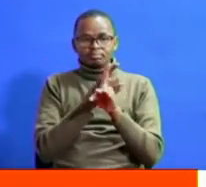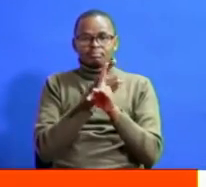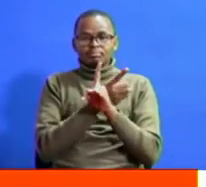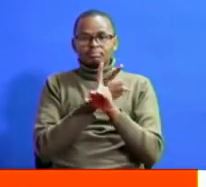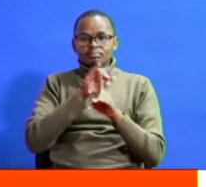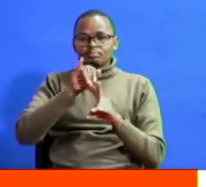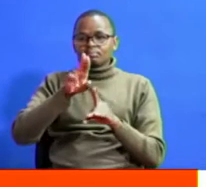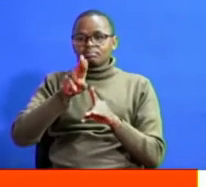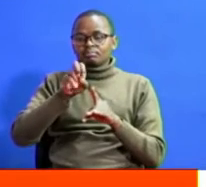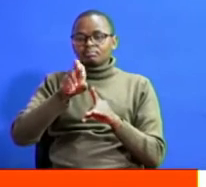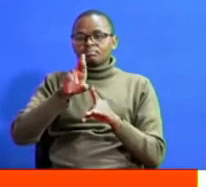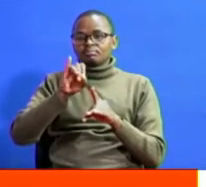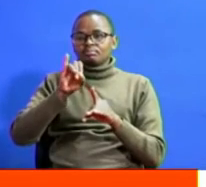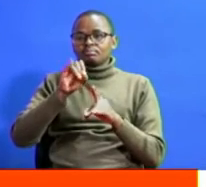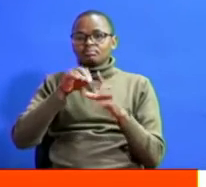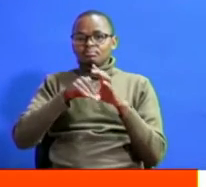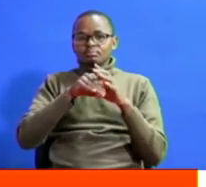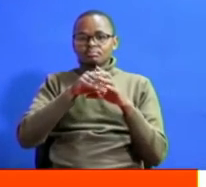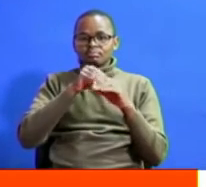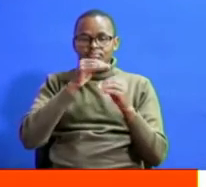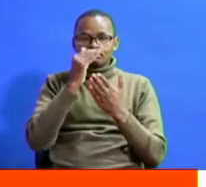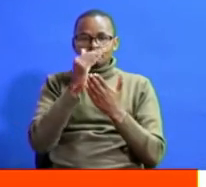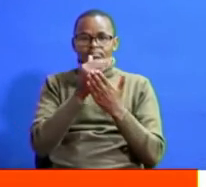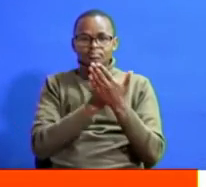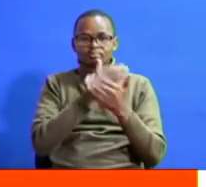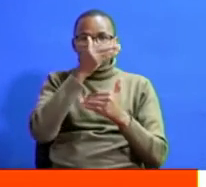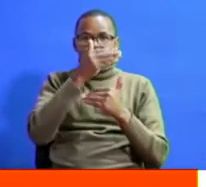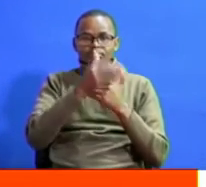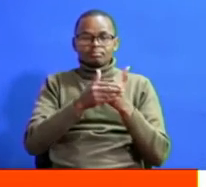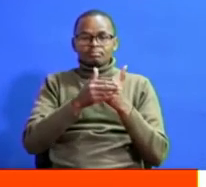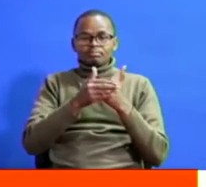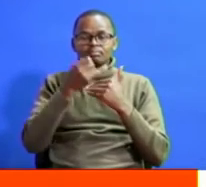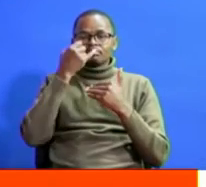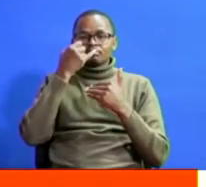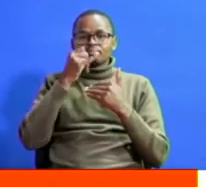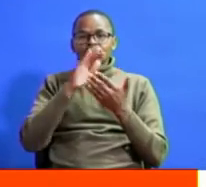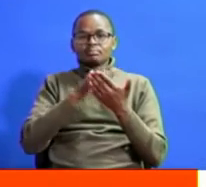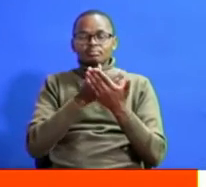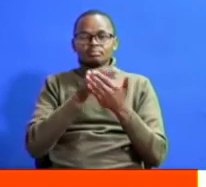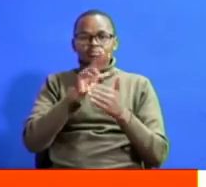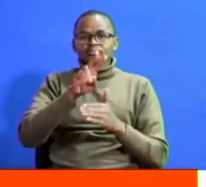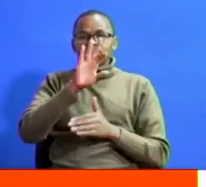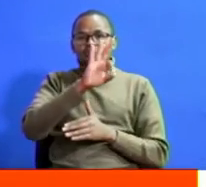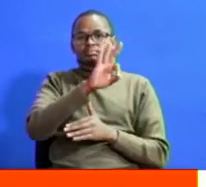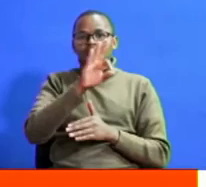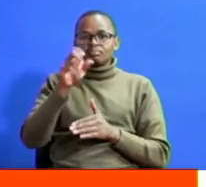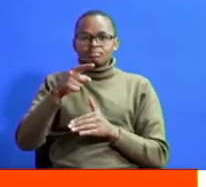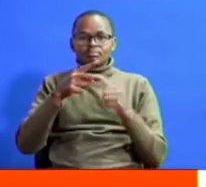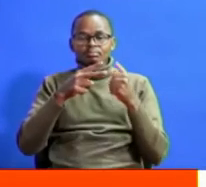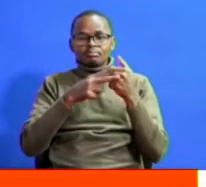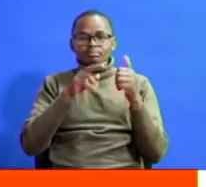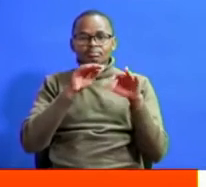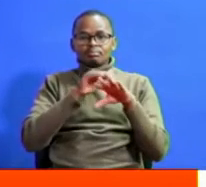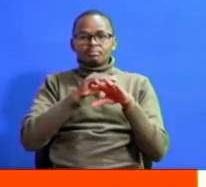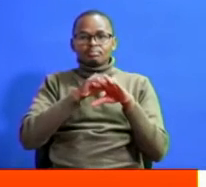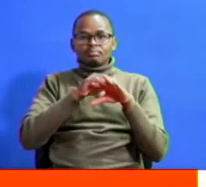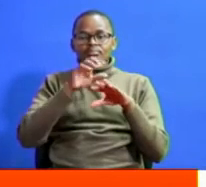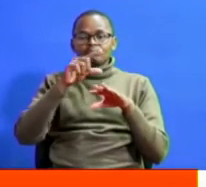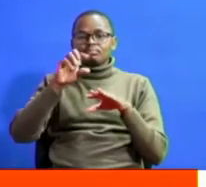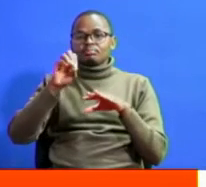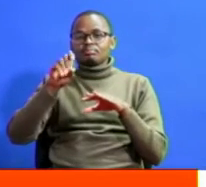junior clinics and outreach programs. The next leg of the tour is scheduled for the 23rd of July at Vetlab Golf